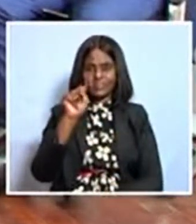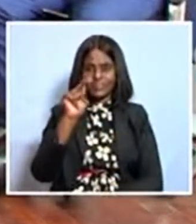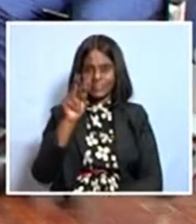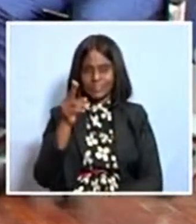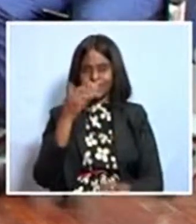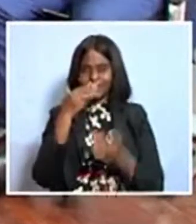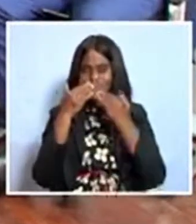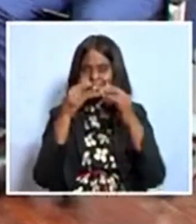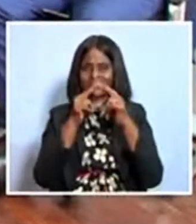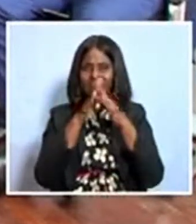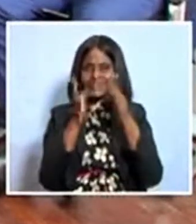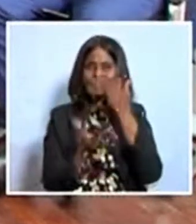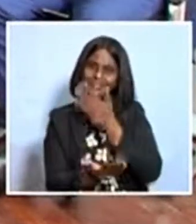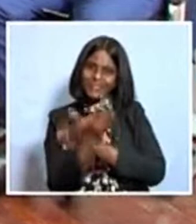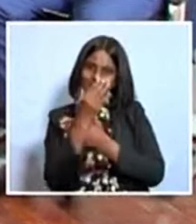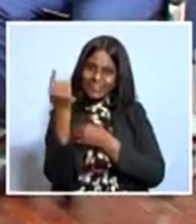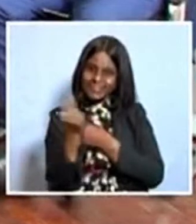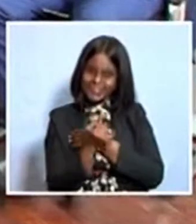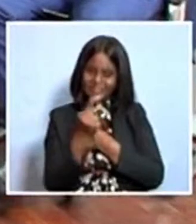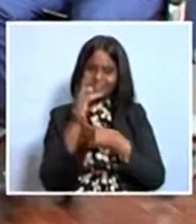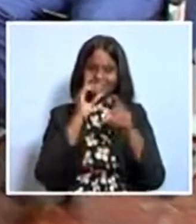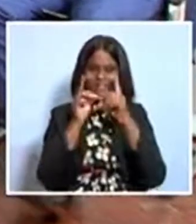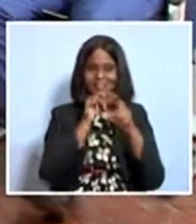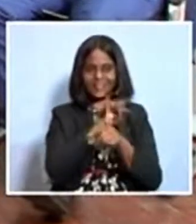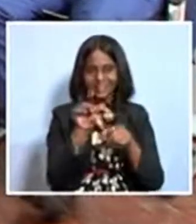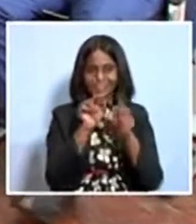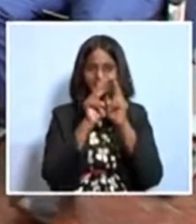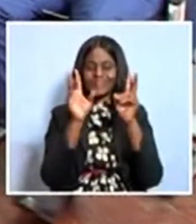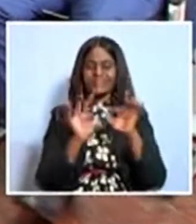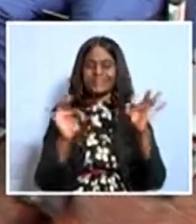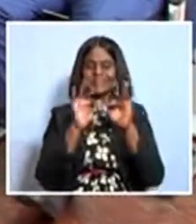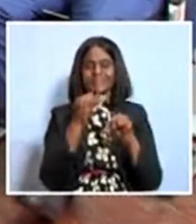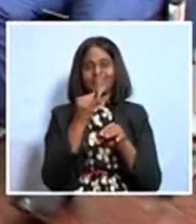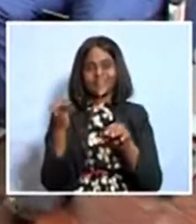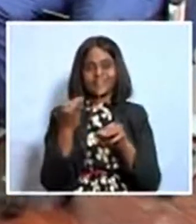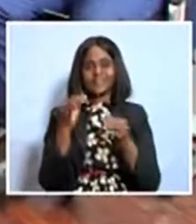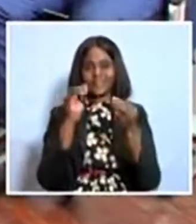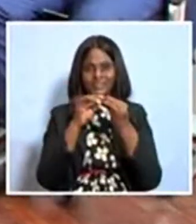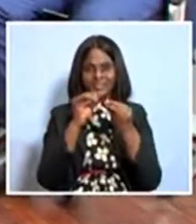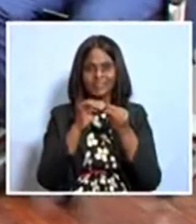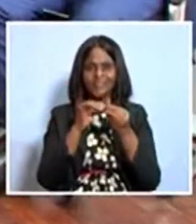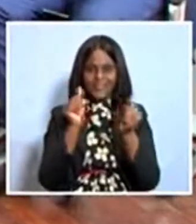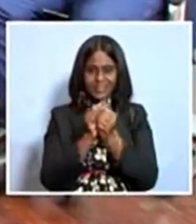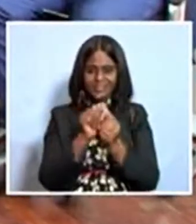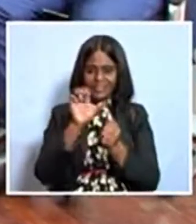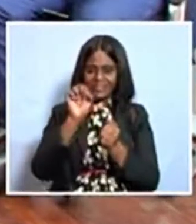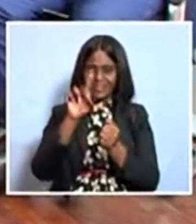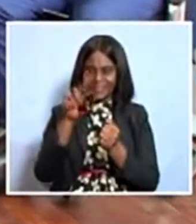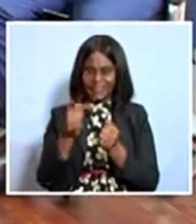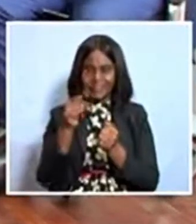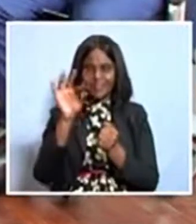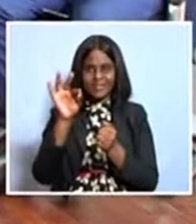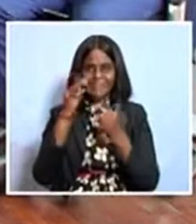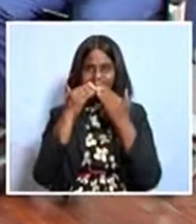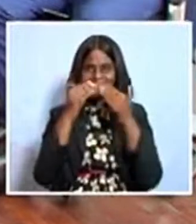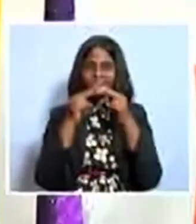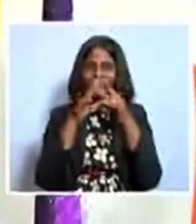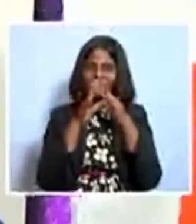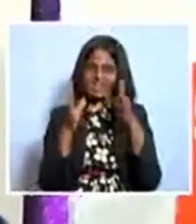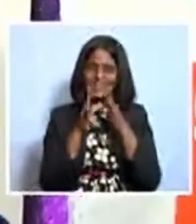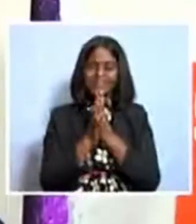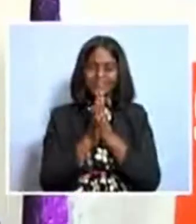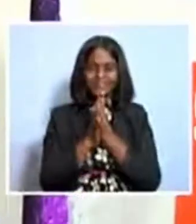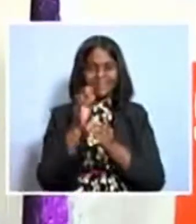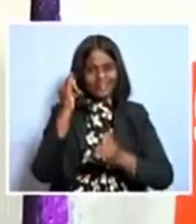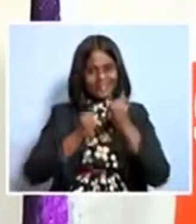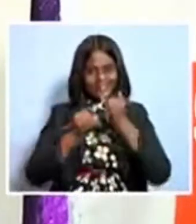early and to come and discuss these very important issues, more especially to do with SDG 9. Thank you very much. We're